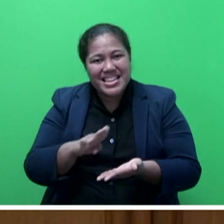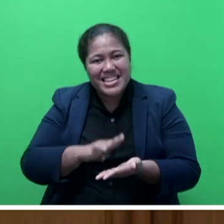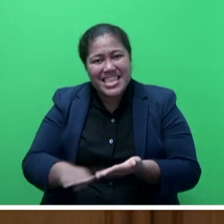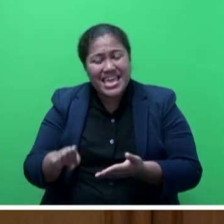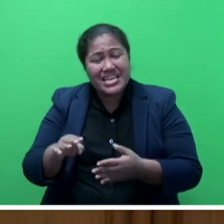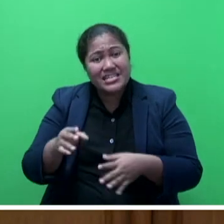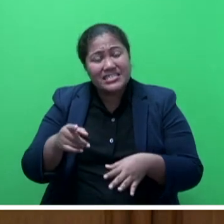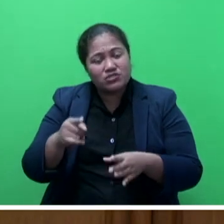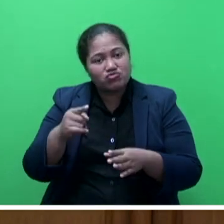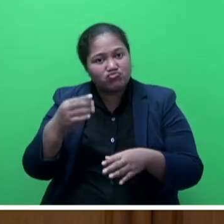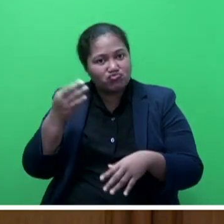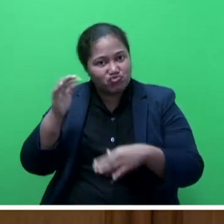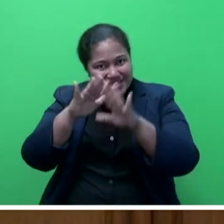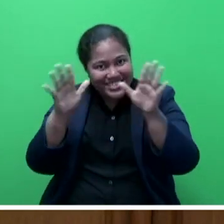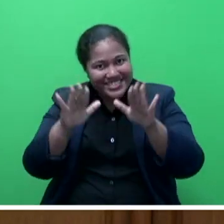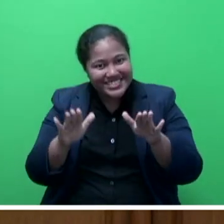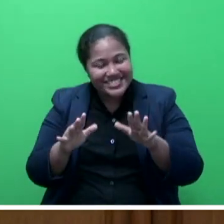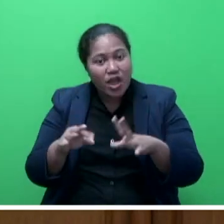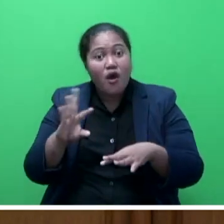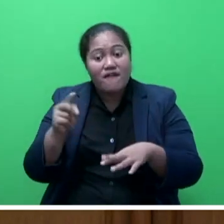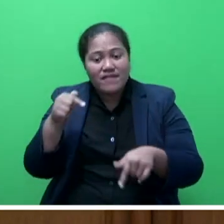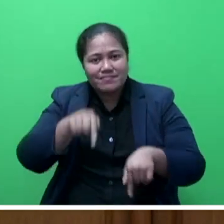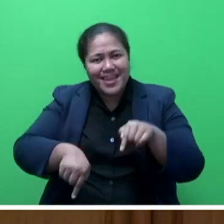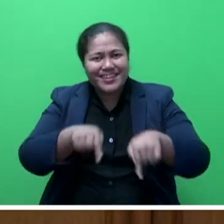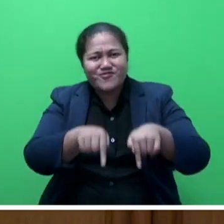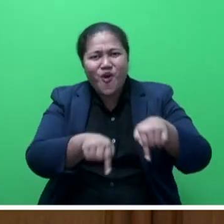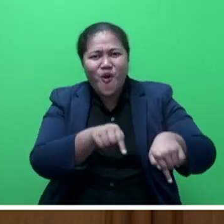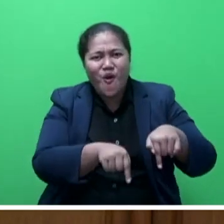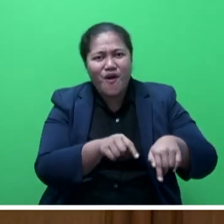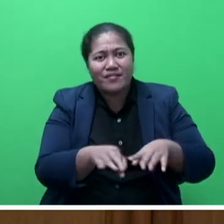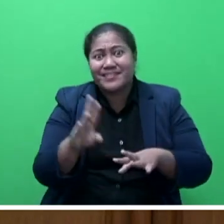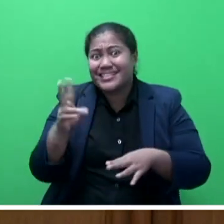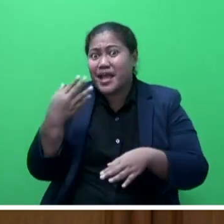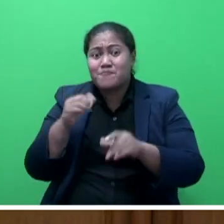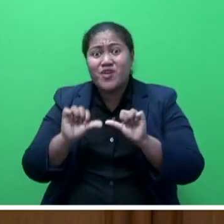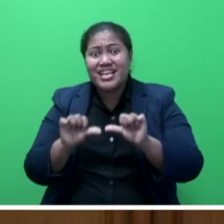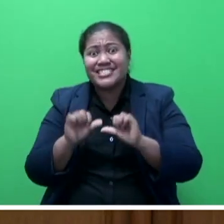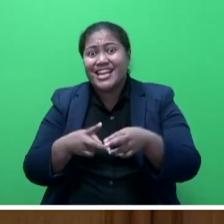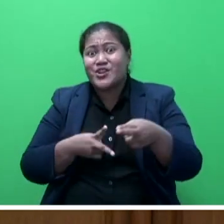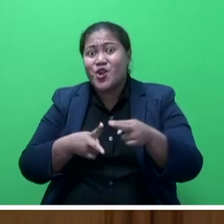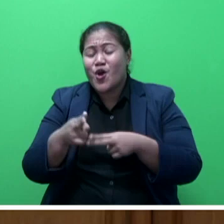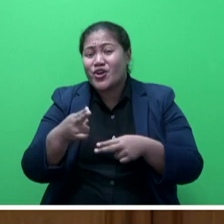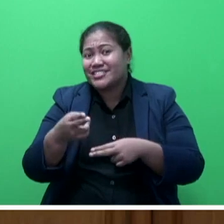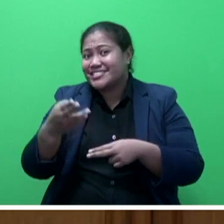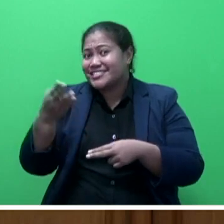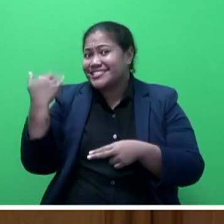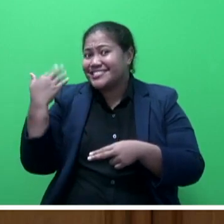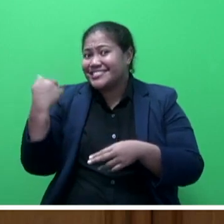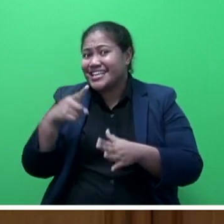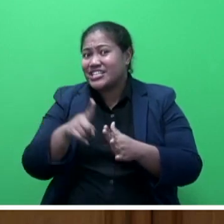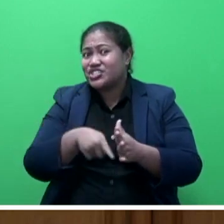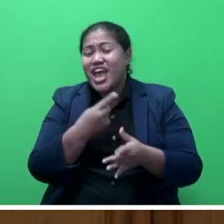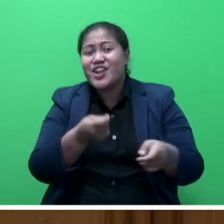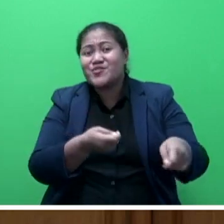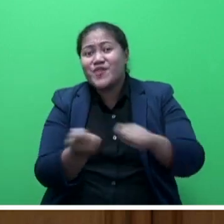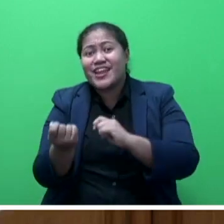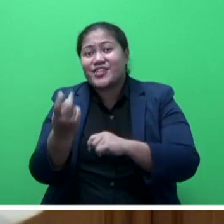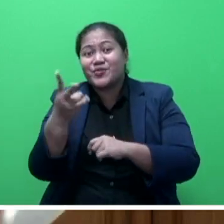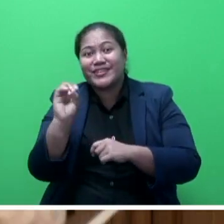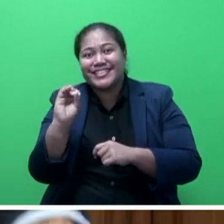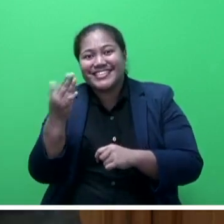His Excellency the President launched the initiative in January 2019.